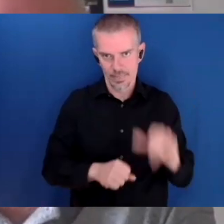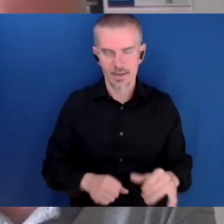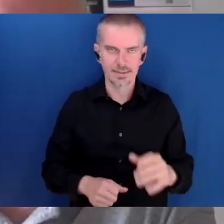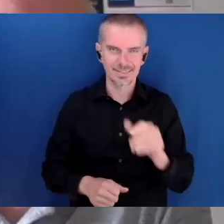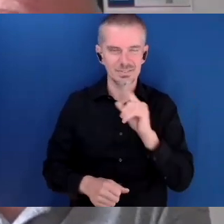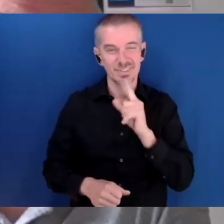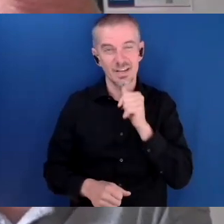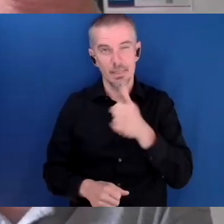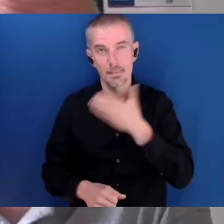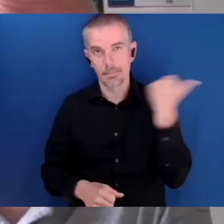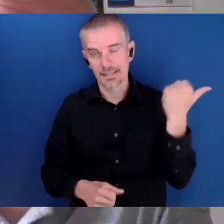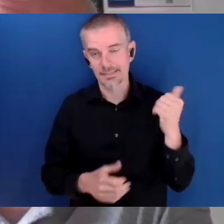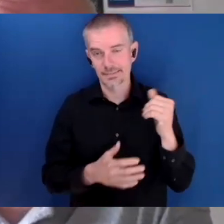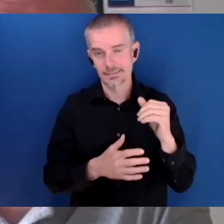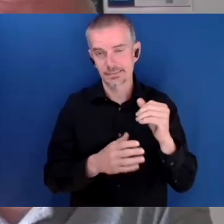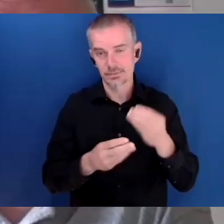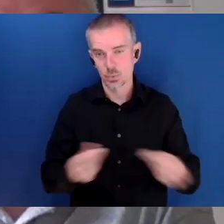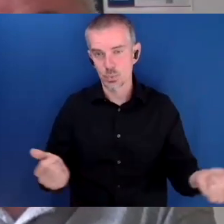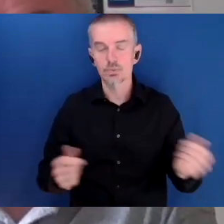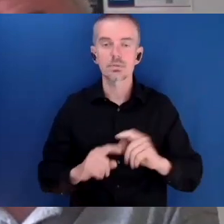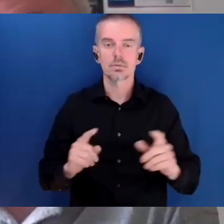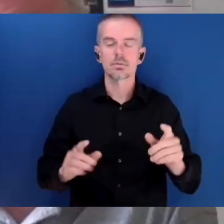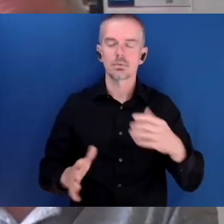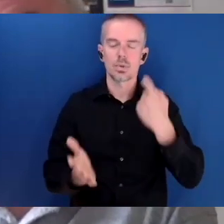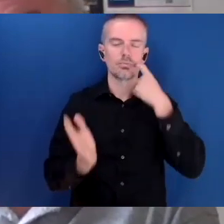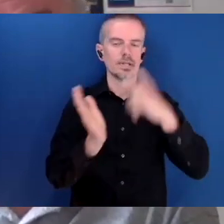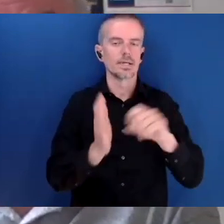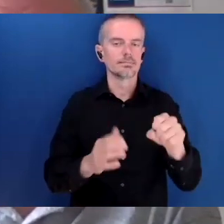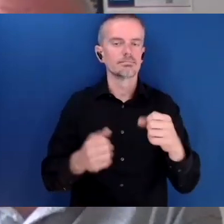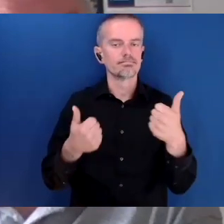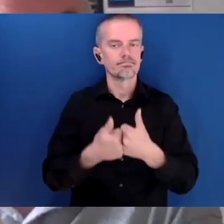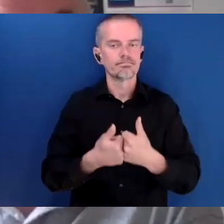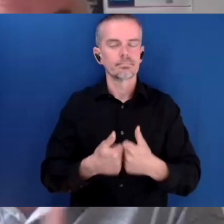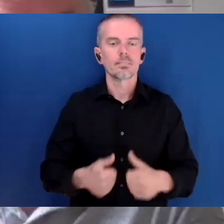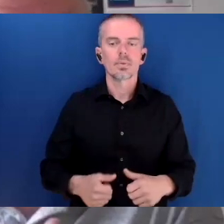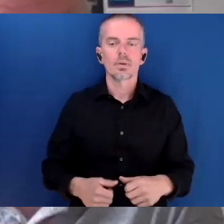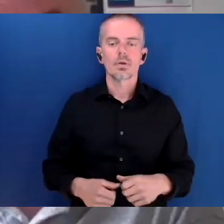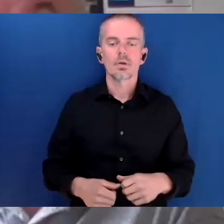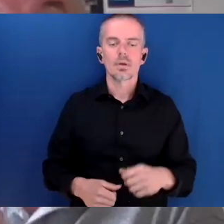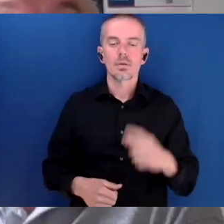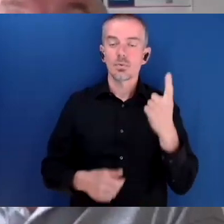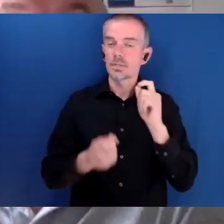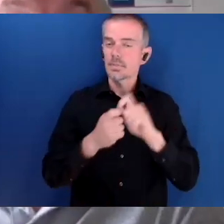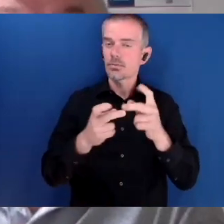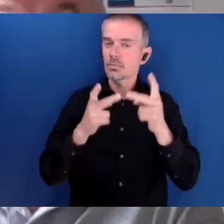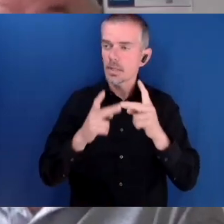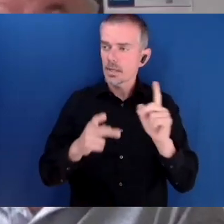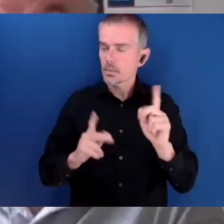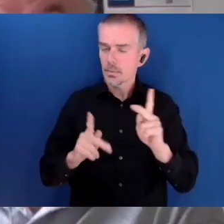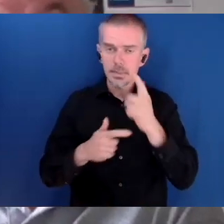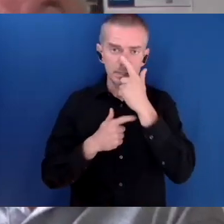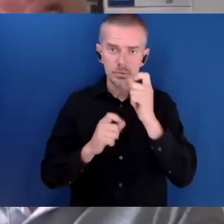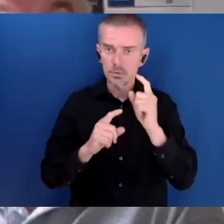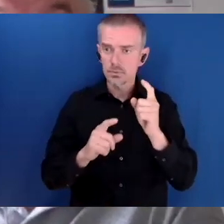best, but we do recognize it as a challenge. I think if there's a particular place folks are interested in, this is one of those ones